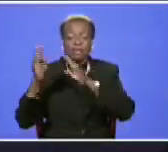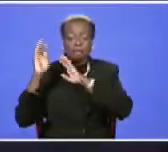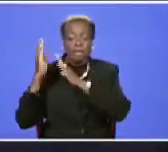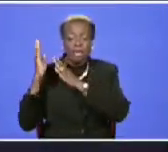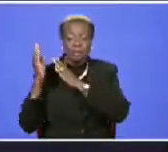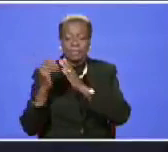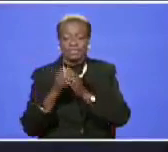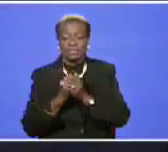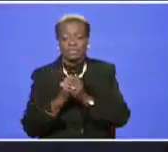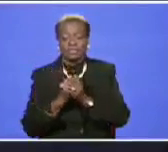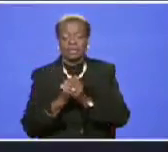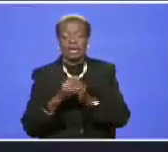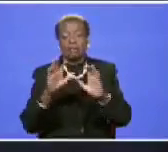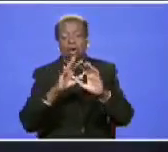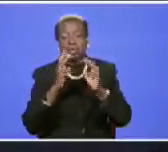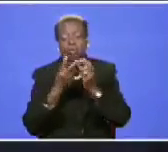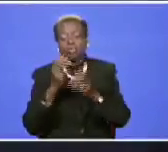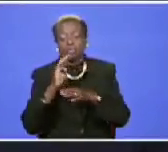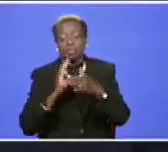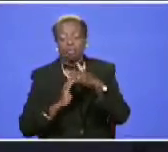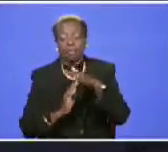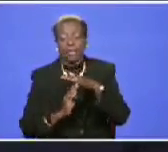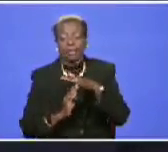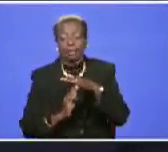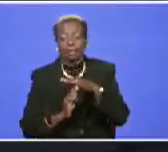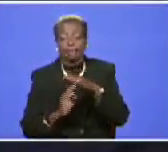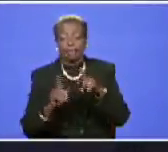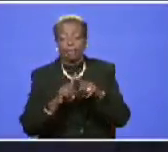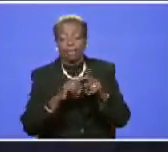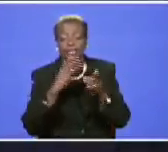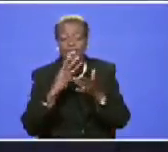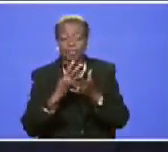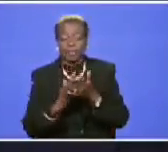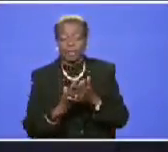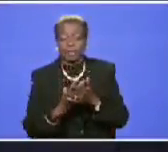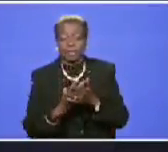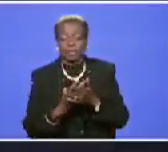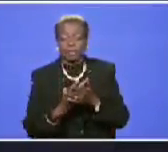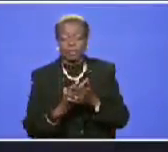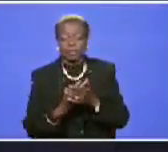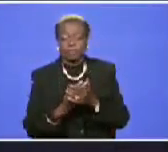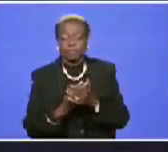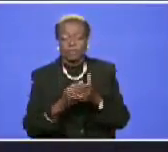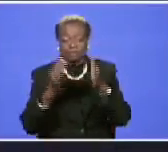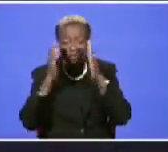that's been a huge, it's actually a historical step when you look at CBDC on a global scale, right?